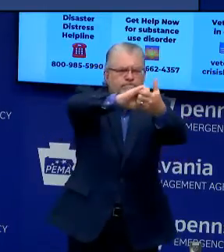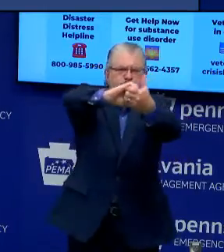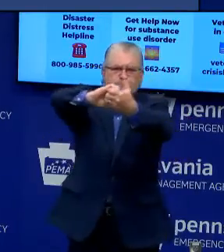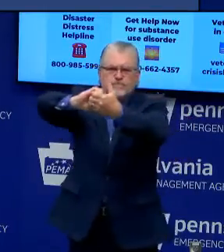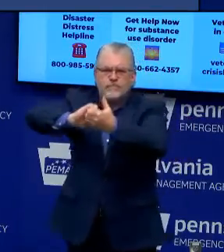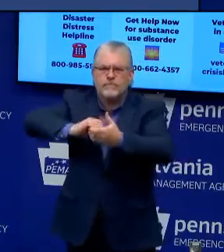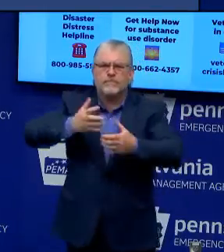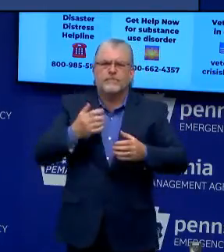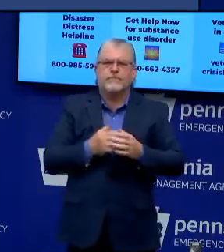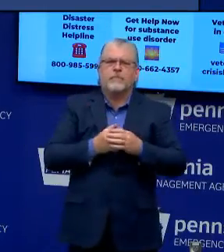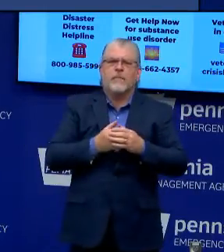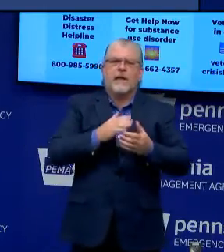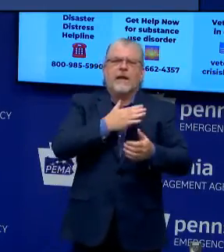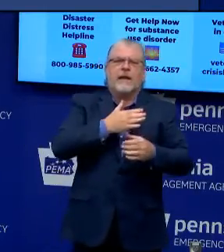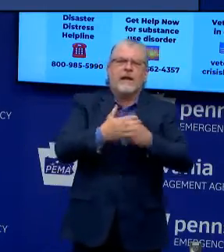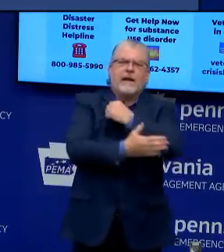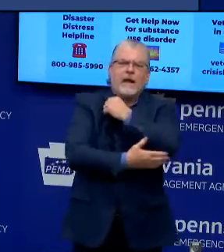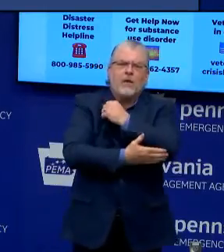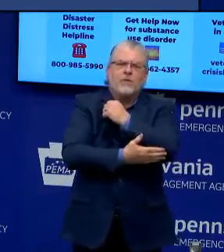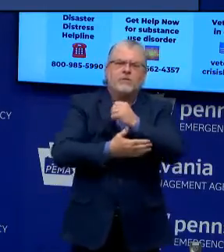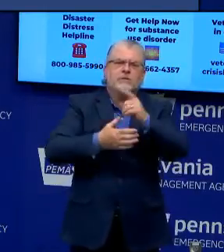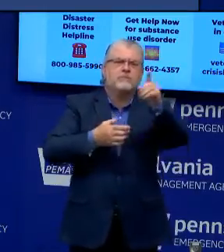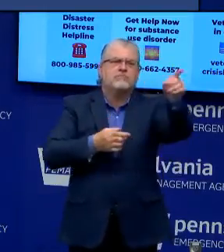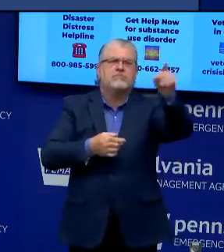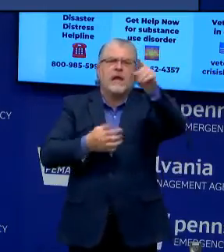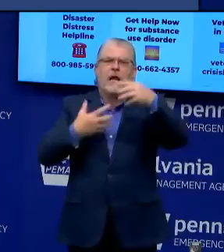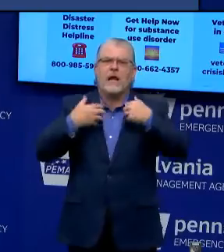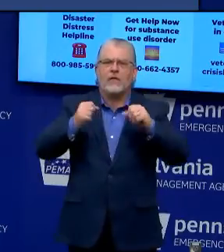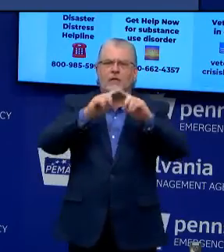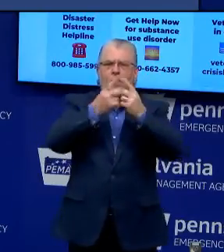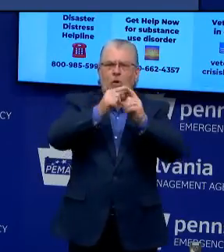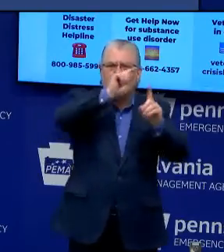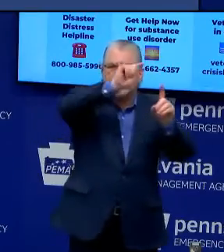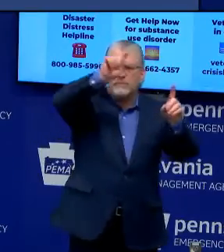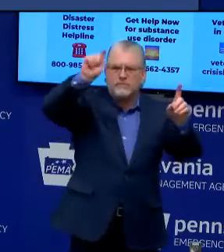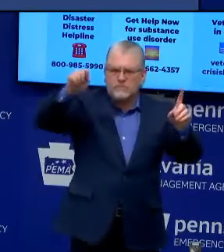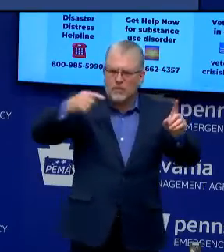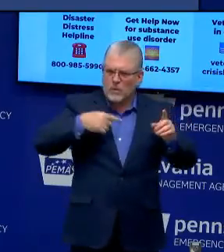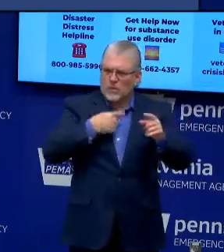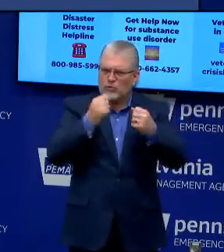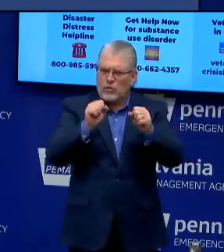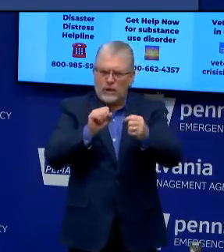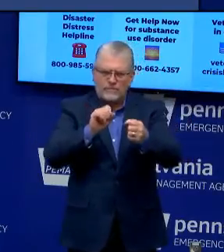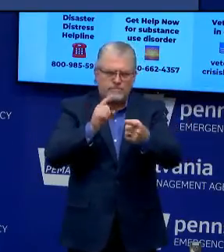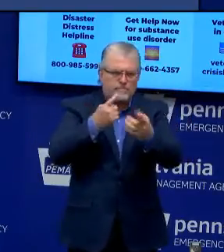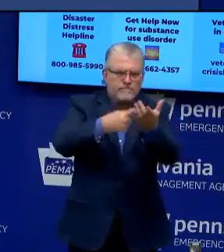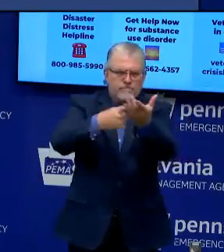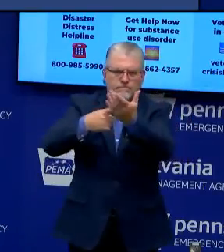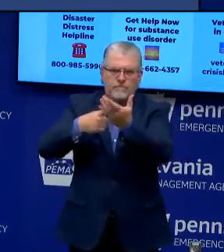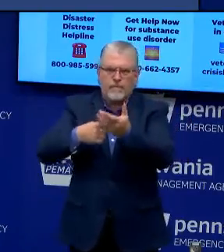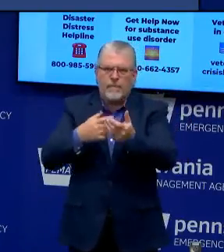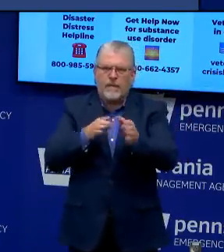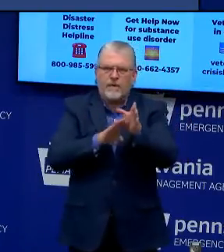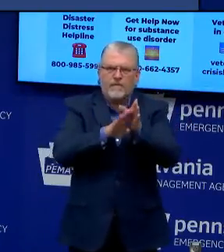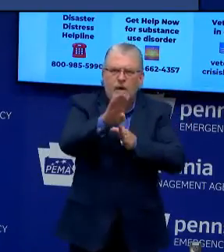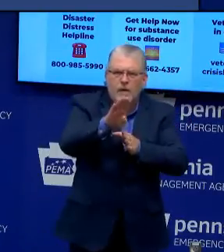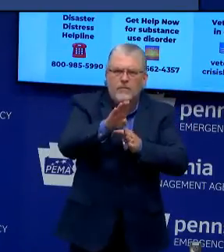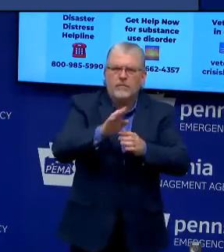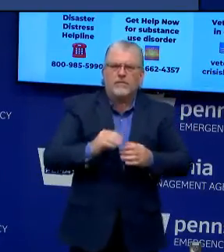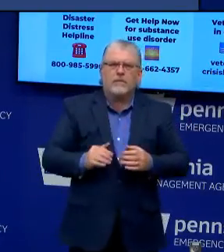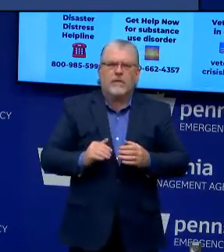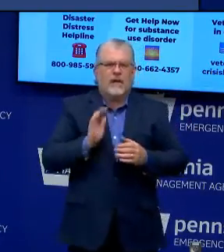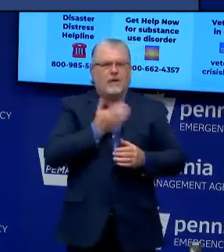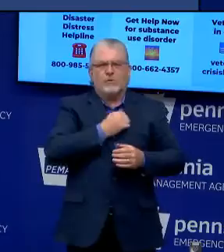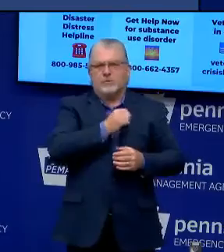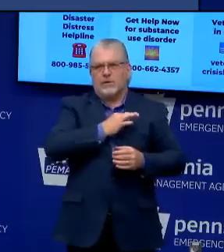department partners. We're going to collaborate with hospitals and health systems, and so we have really an excellent plan from our staff, and we'll be releasing